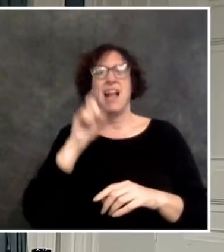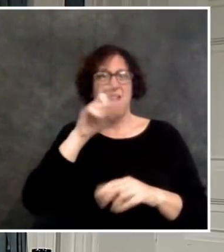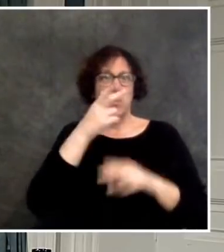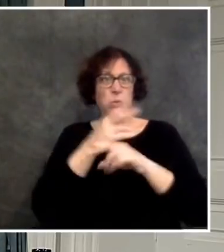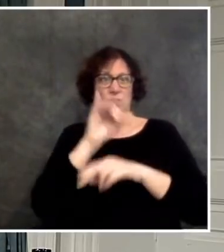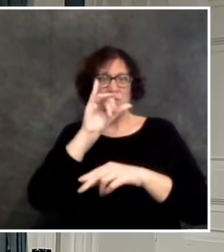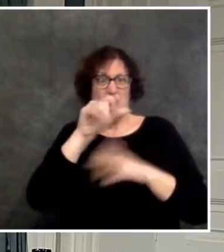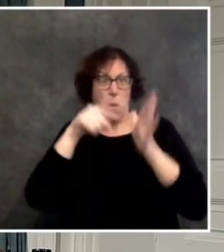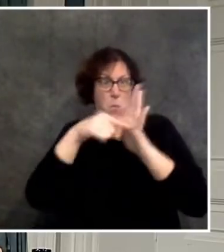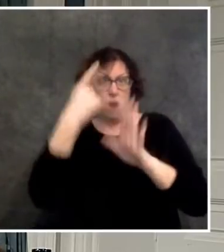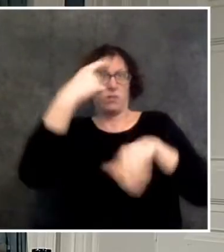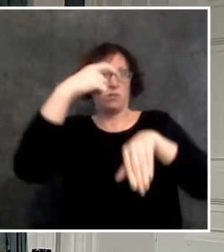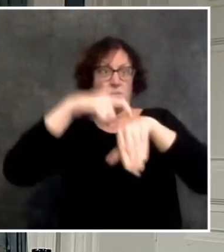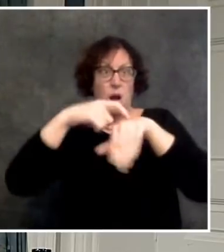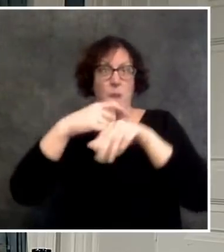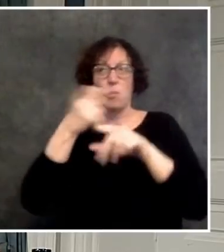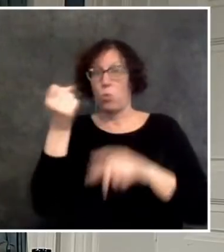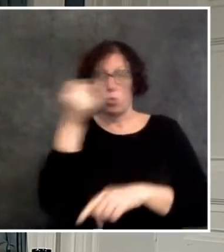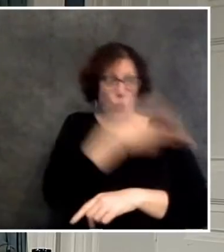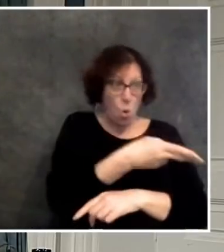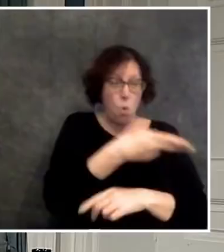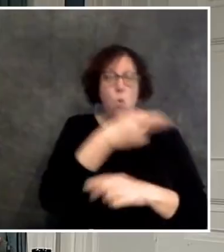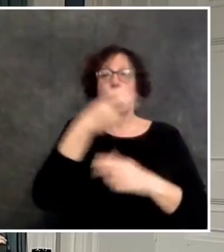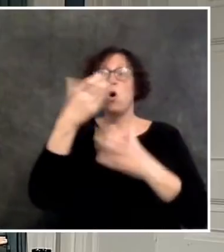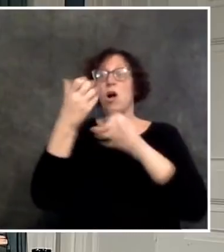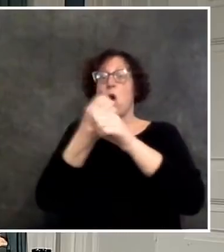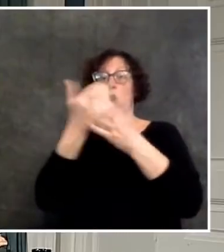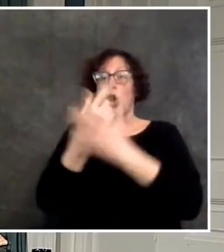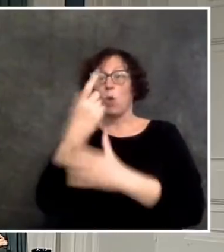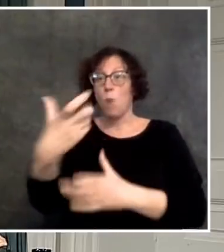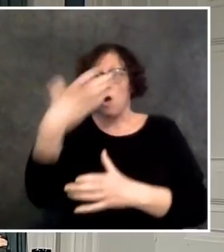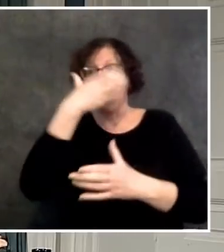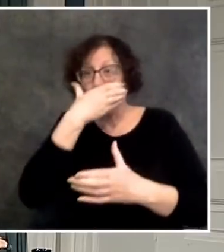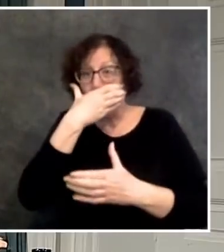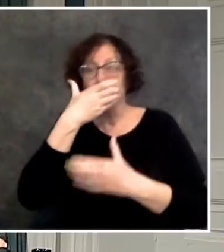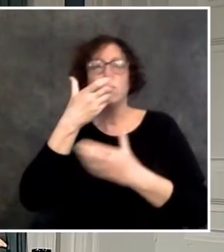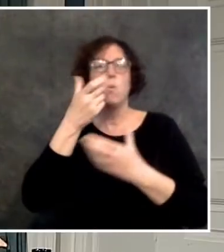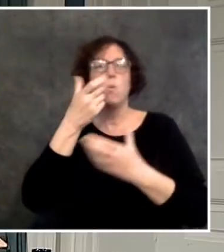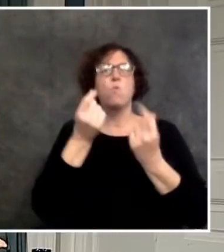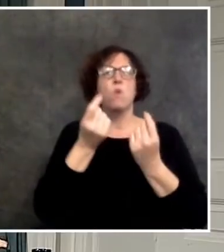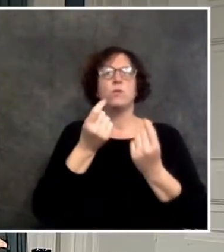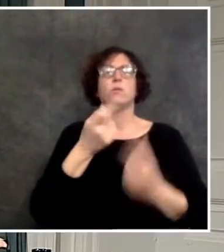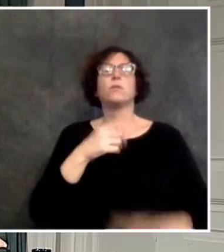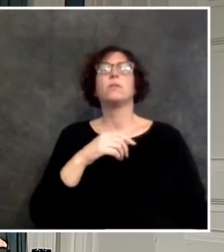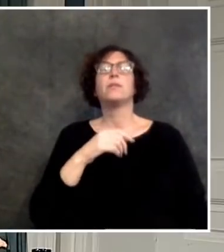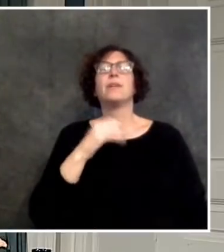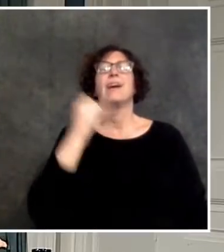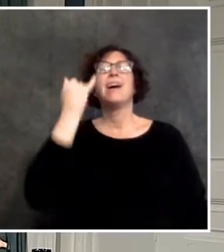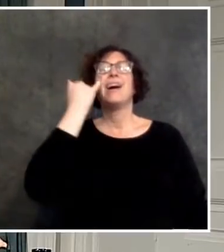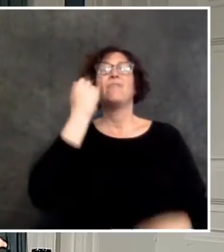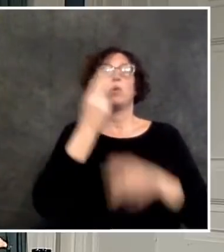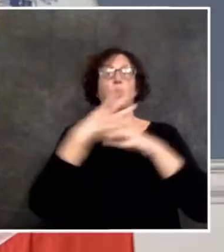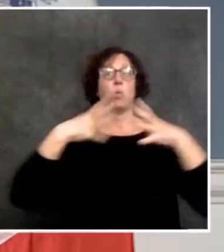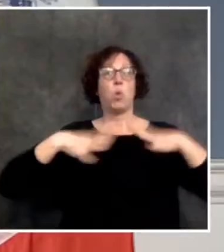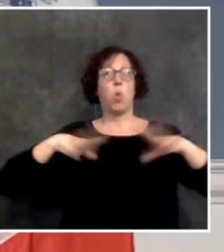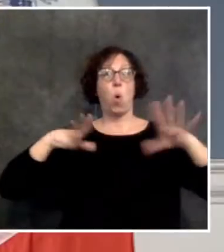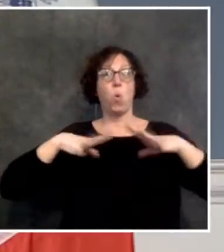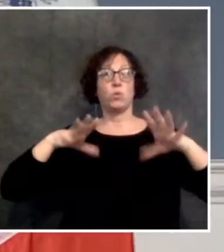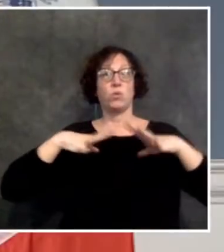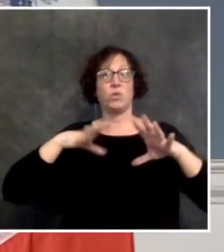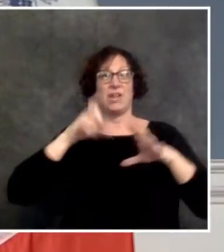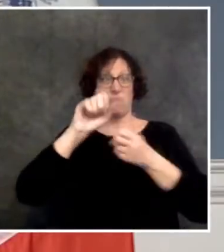cloth, homemade masks, just kind of the practicalities of how this is going to work if everyone's supposed to be covering their faces now? Thank you, Aaron. I'm going to